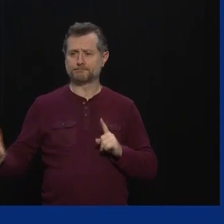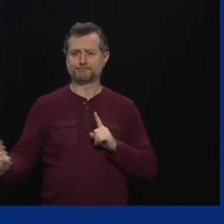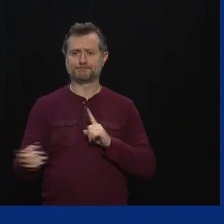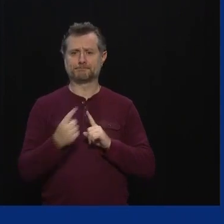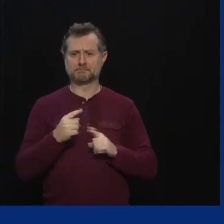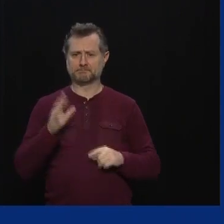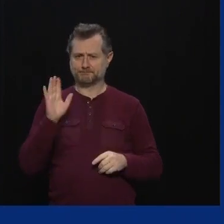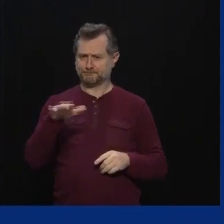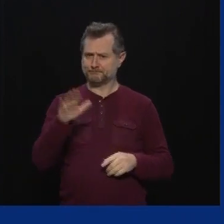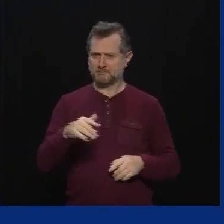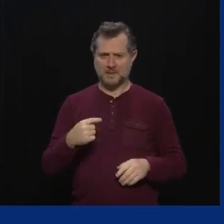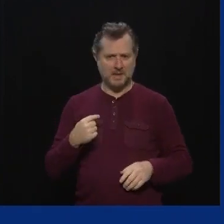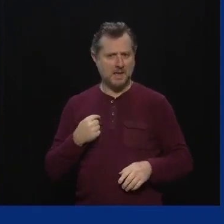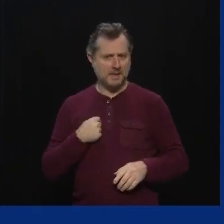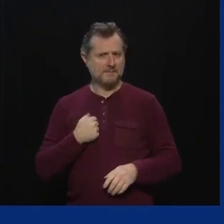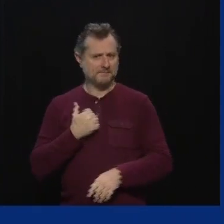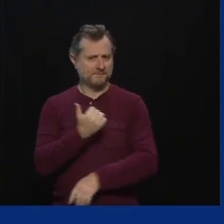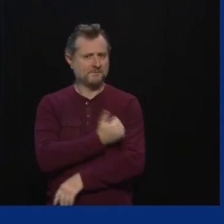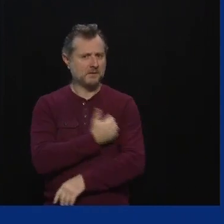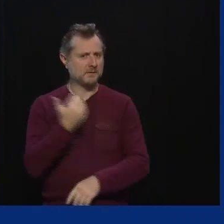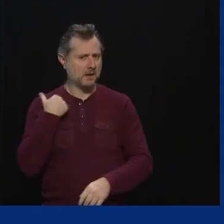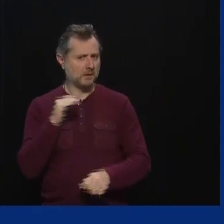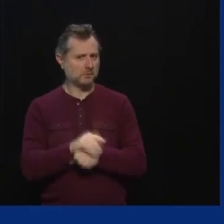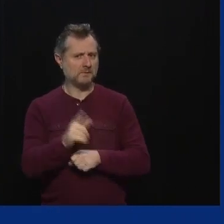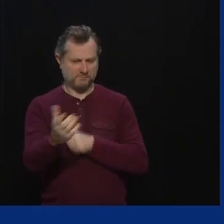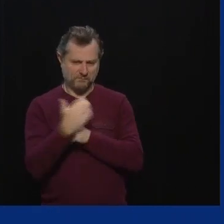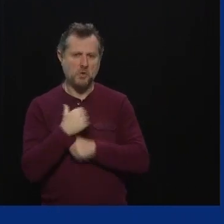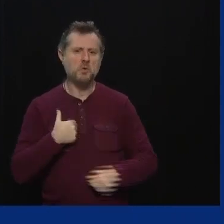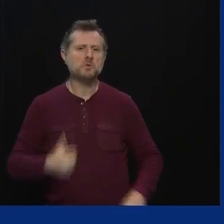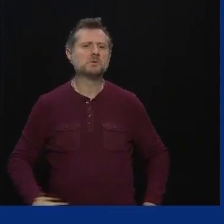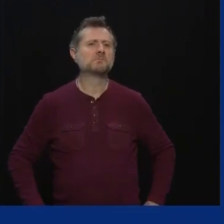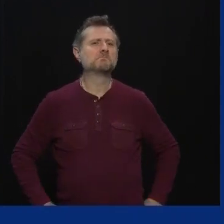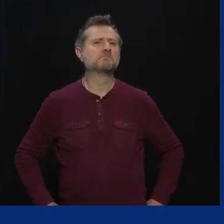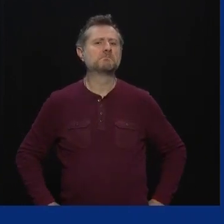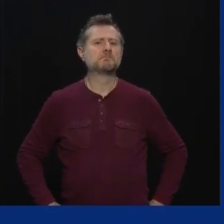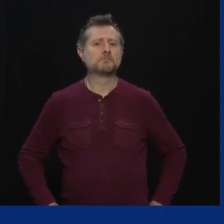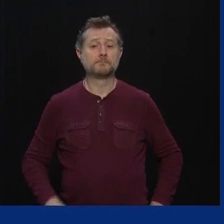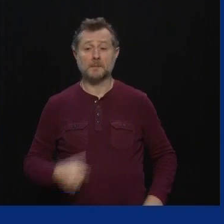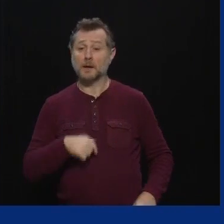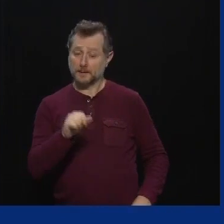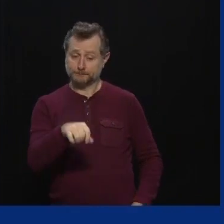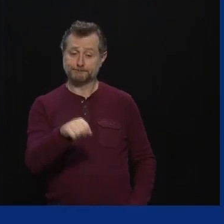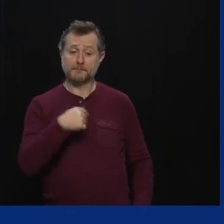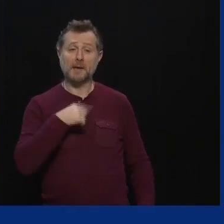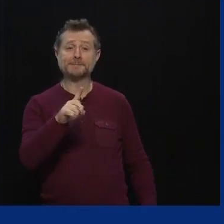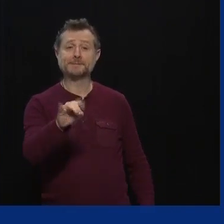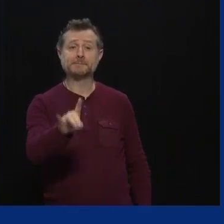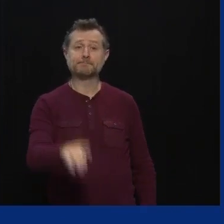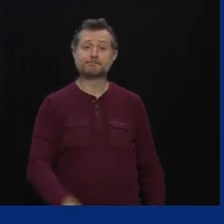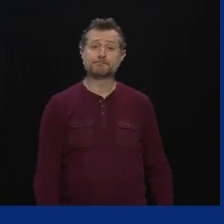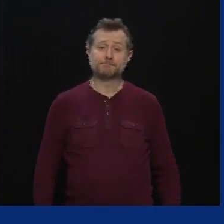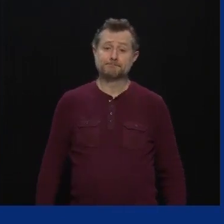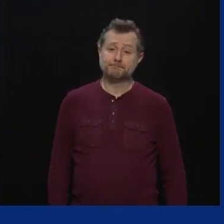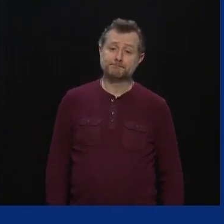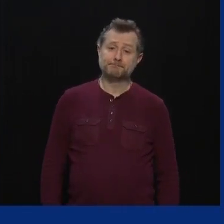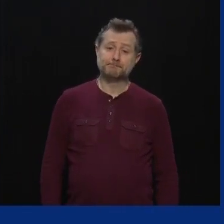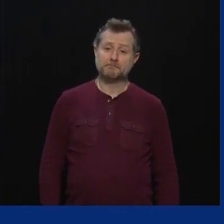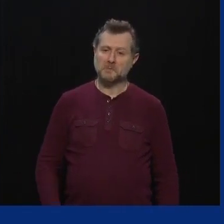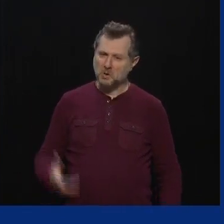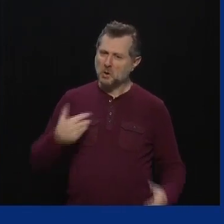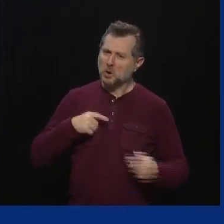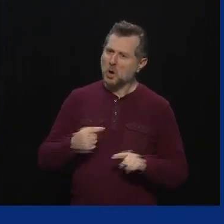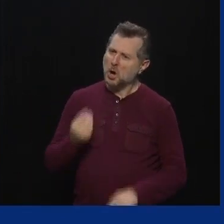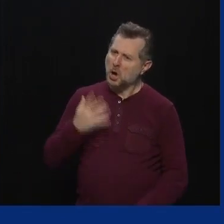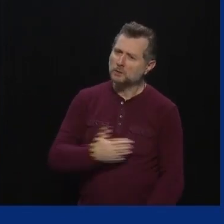had to get my vaccine last night. You made me do it." Yeah, I did. And I said, she says, "And it hurt." And I said, I'm